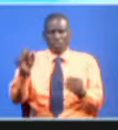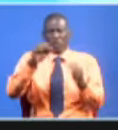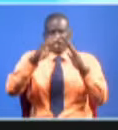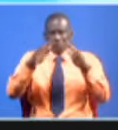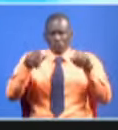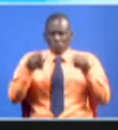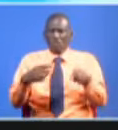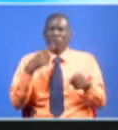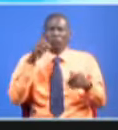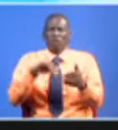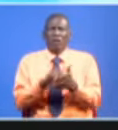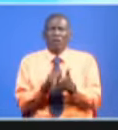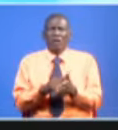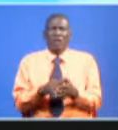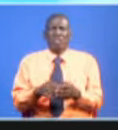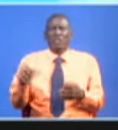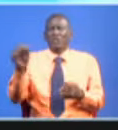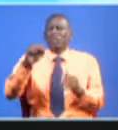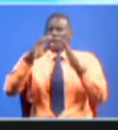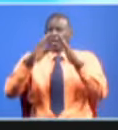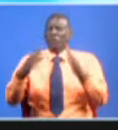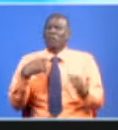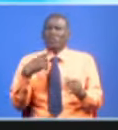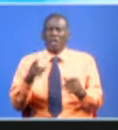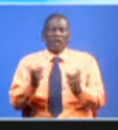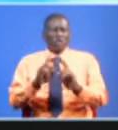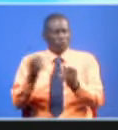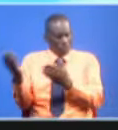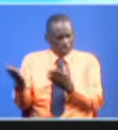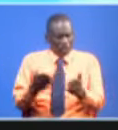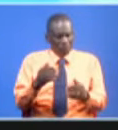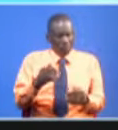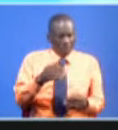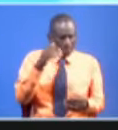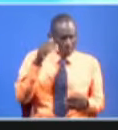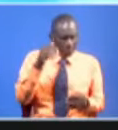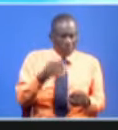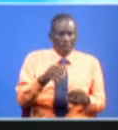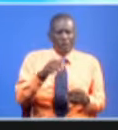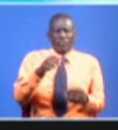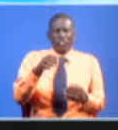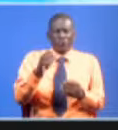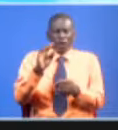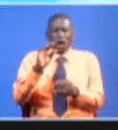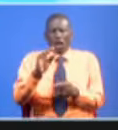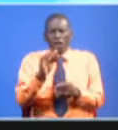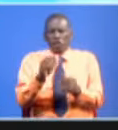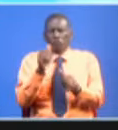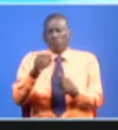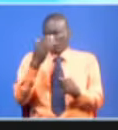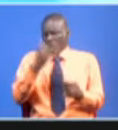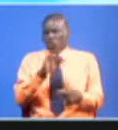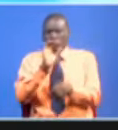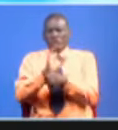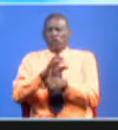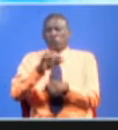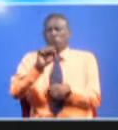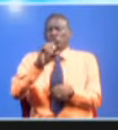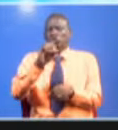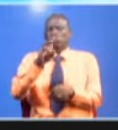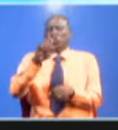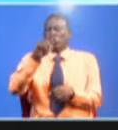that it has not received that refunded cash that the Catholic Church of Soweto said will refund yesterday. See,